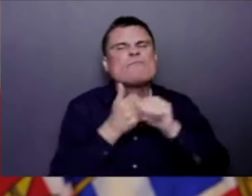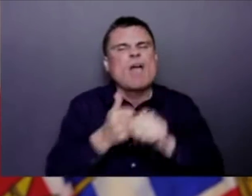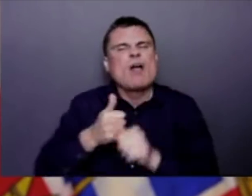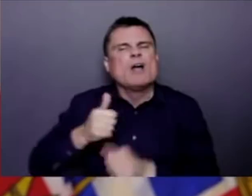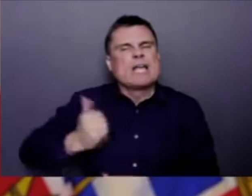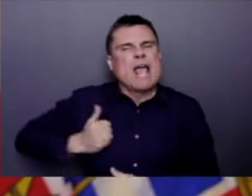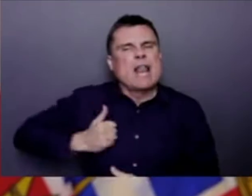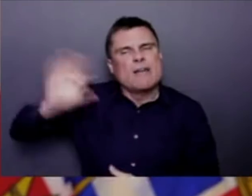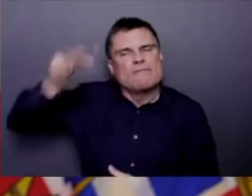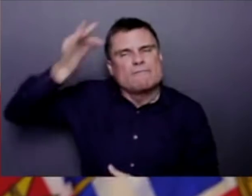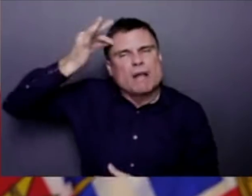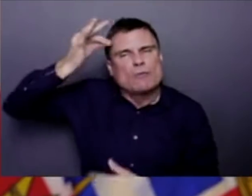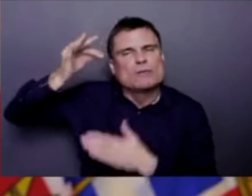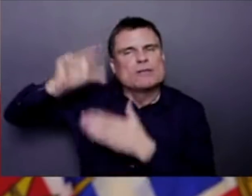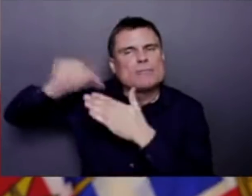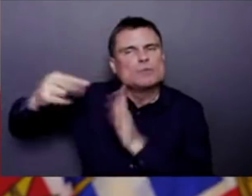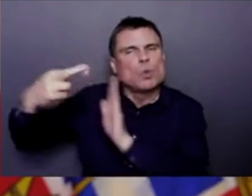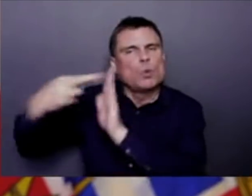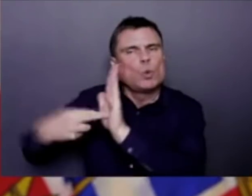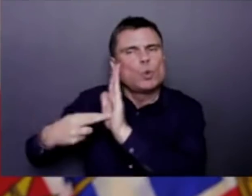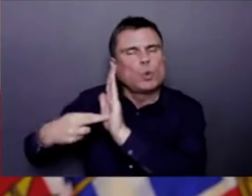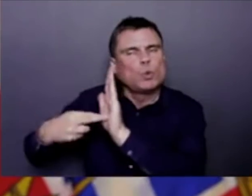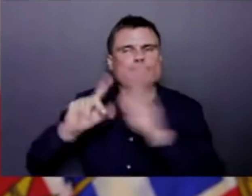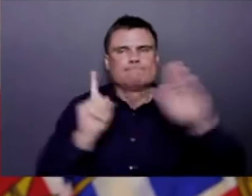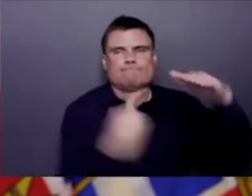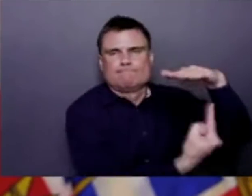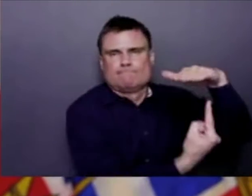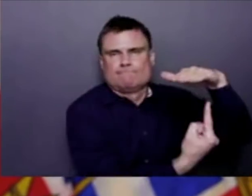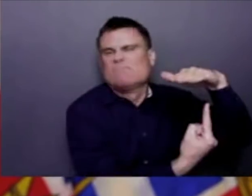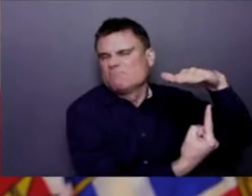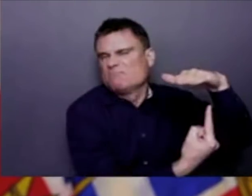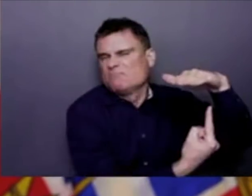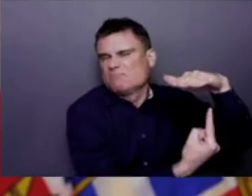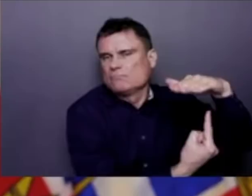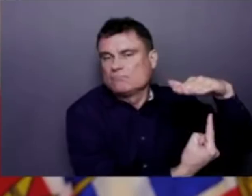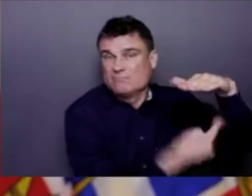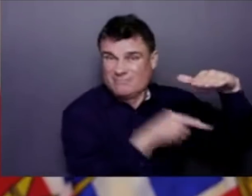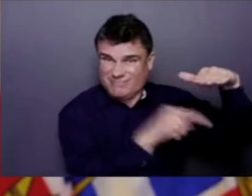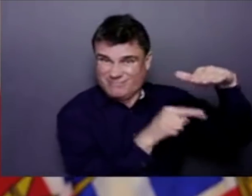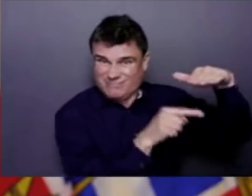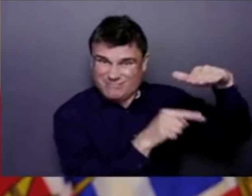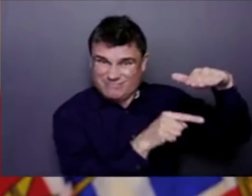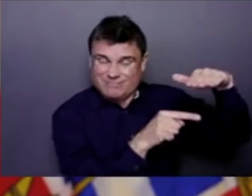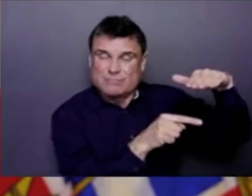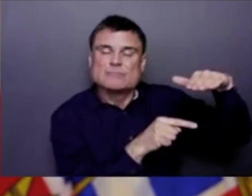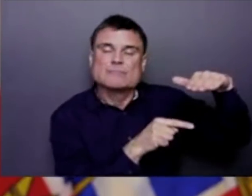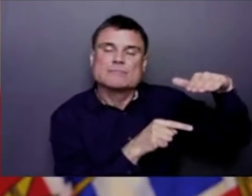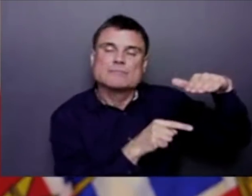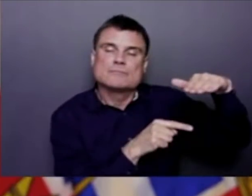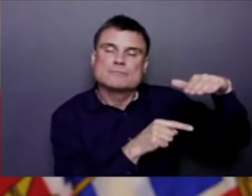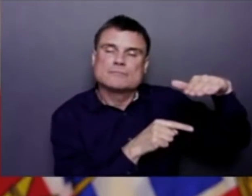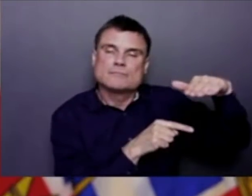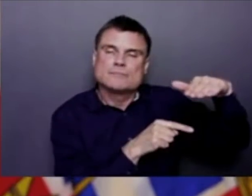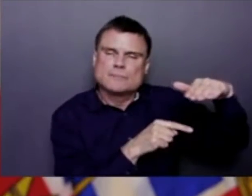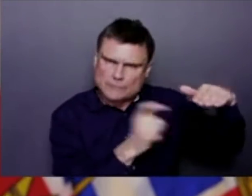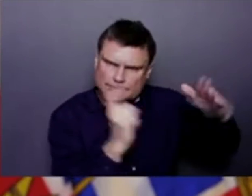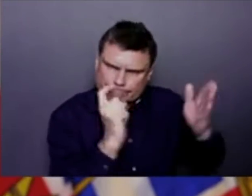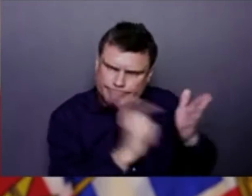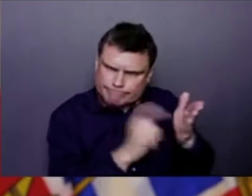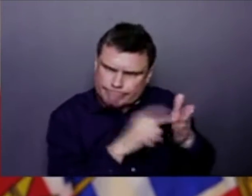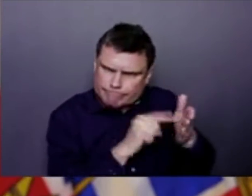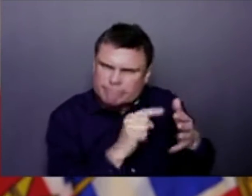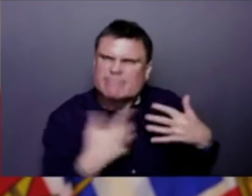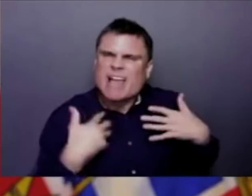after they developed symptoms, and they were tested with our regular NAT test with the nasopharyngeal